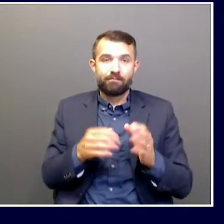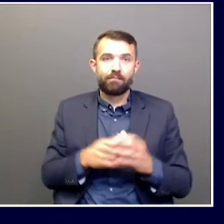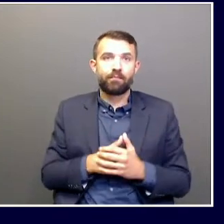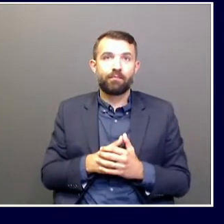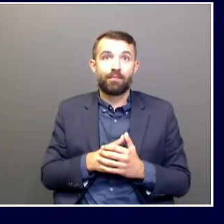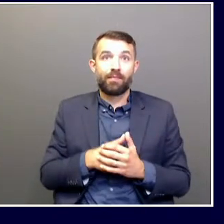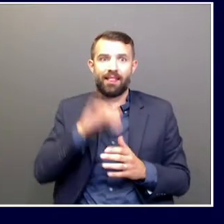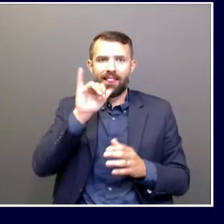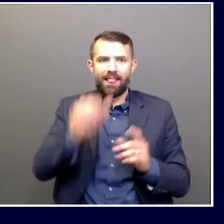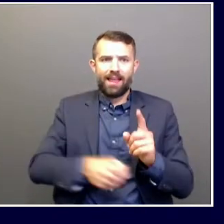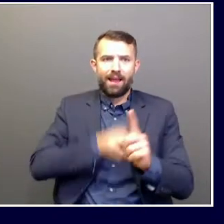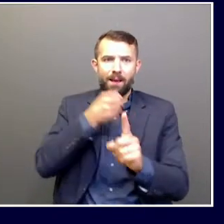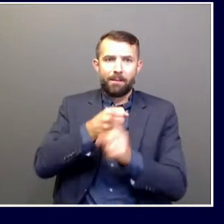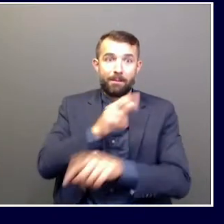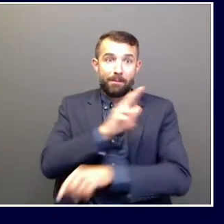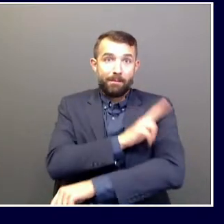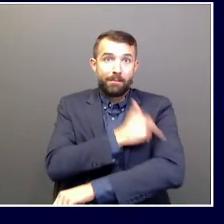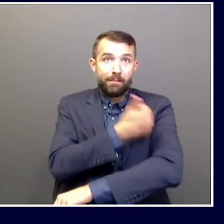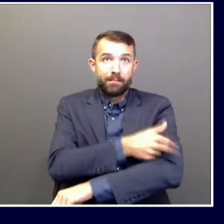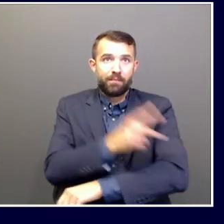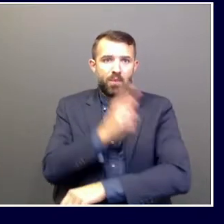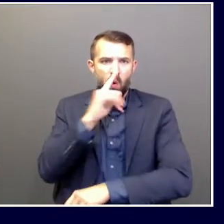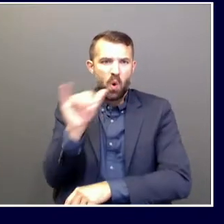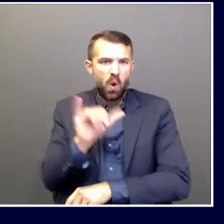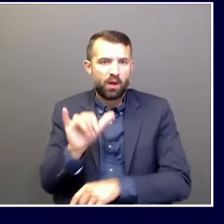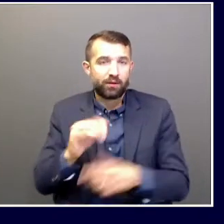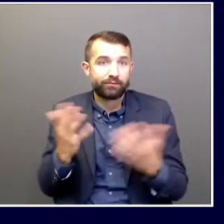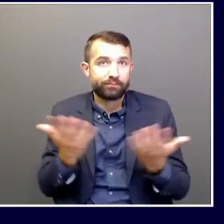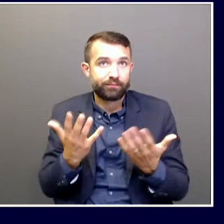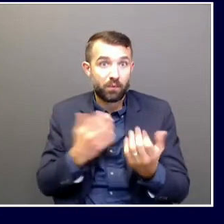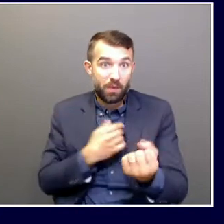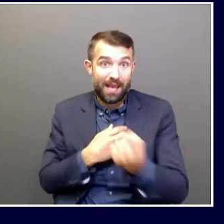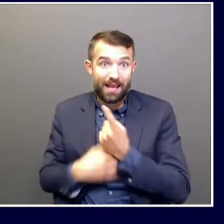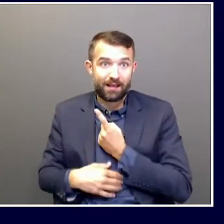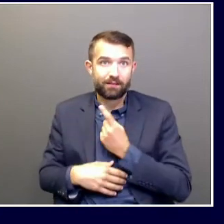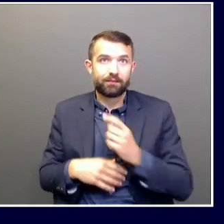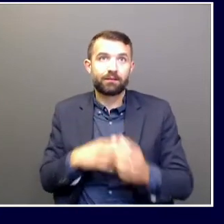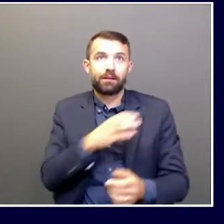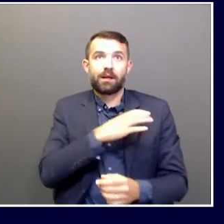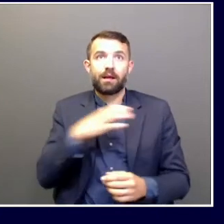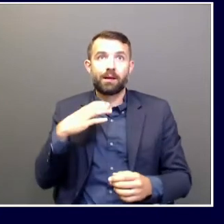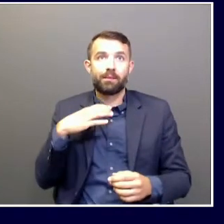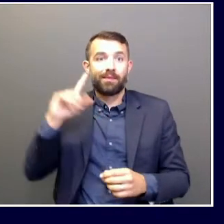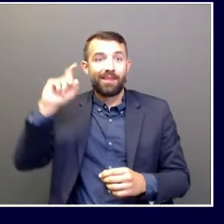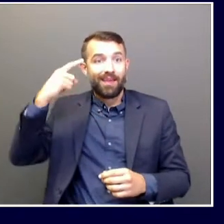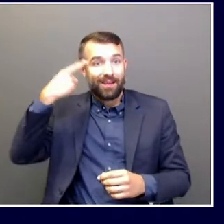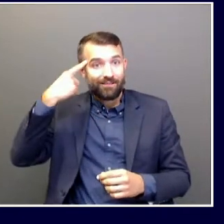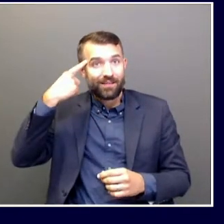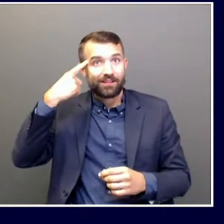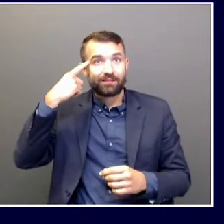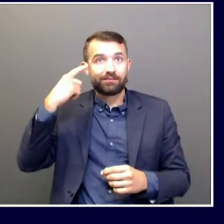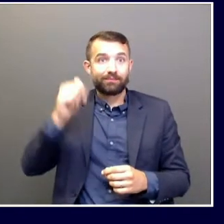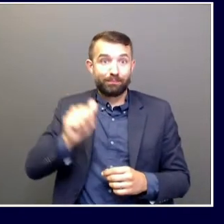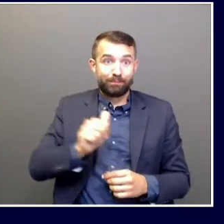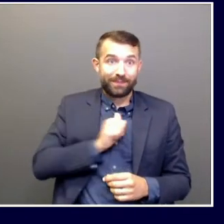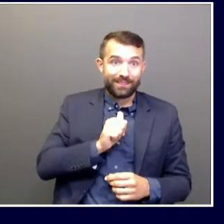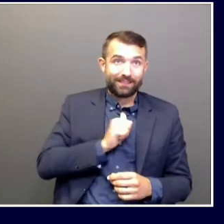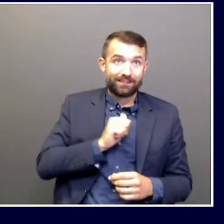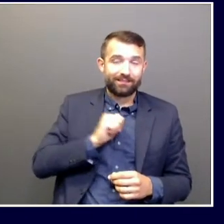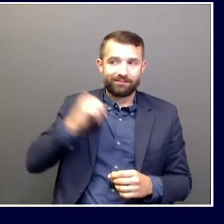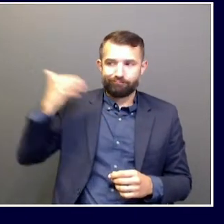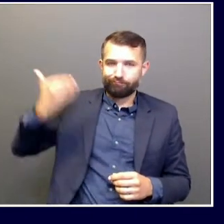Patrick, both Commissioner Lambrew, Governor Mills, and I have had the opportunity to speak quite frequently with